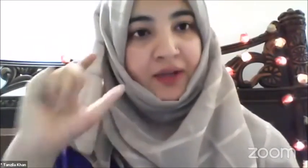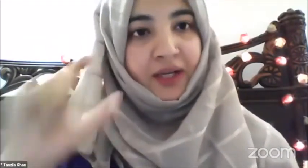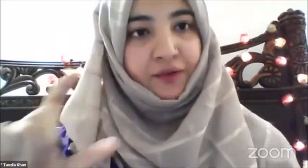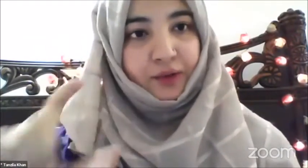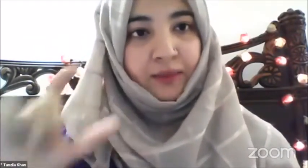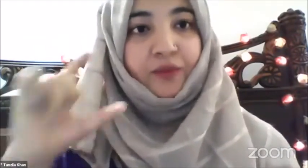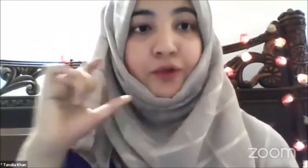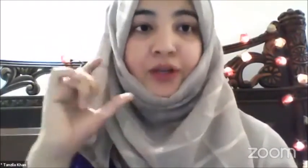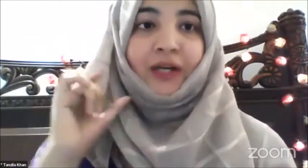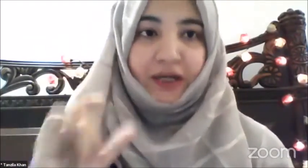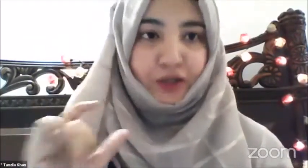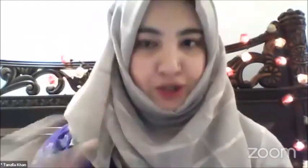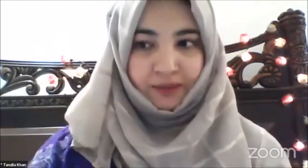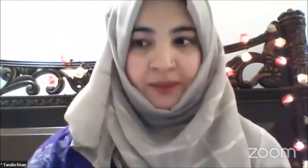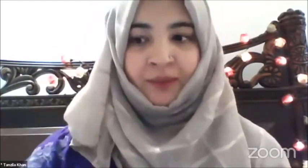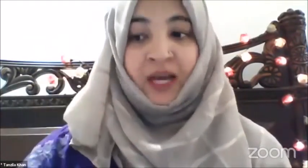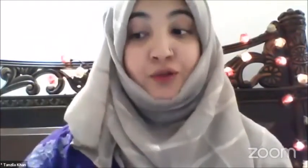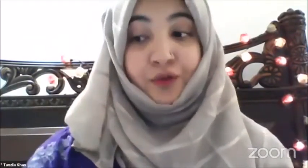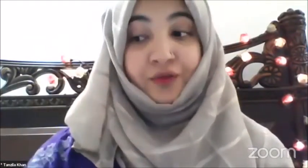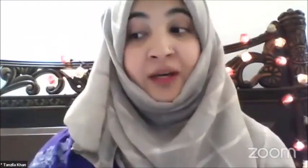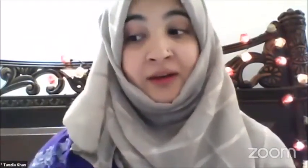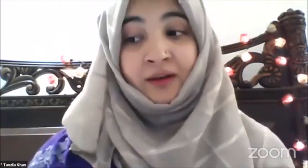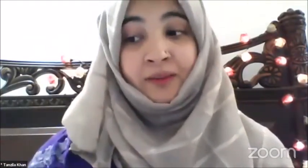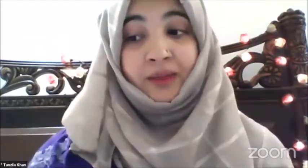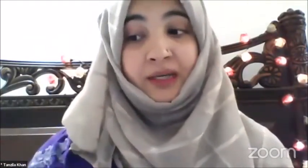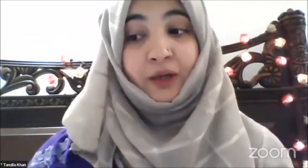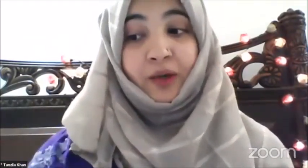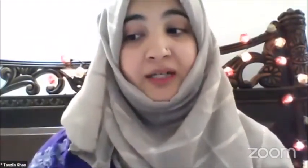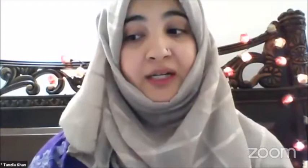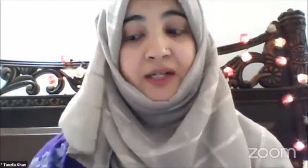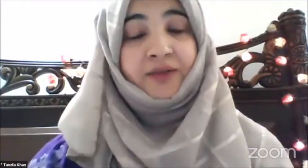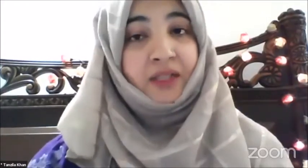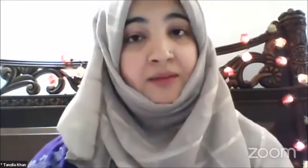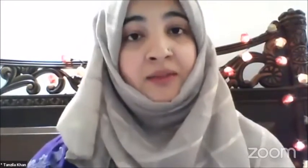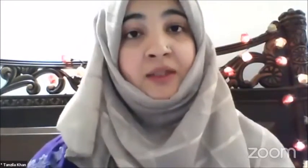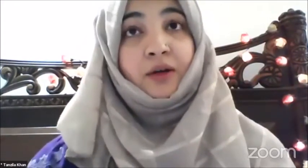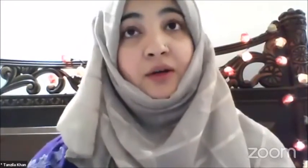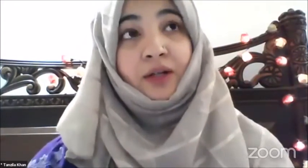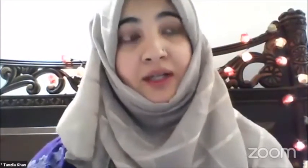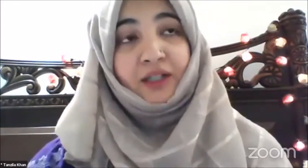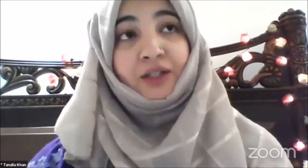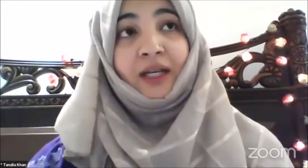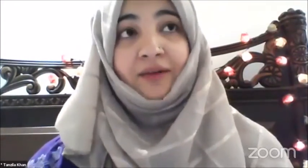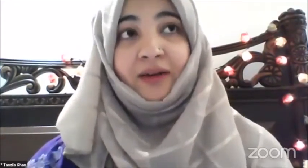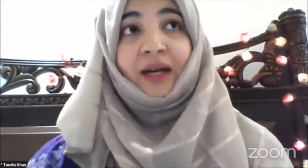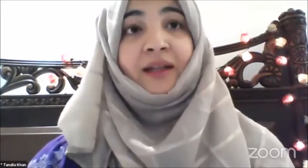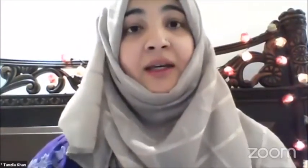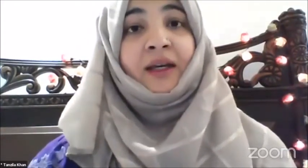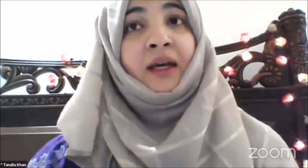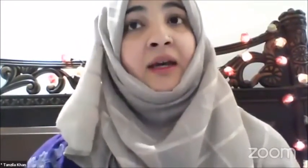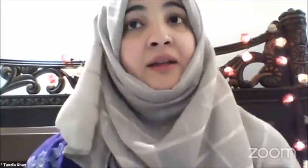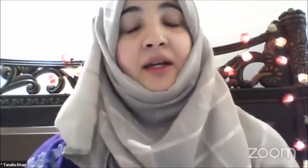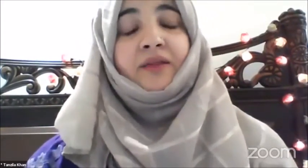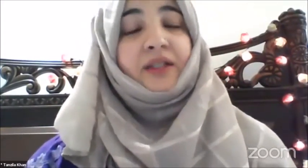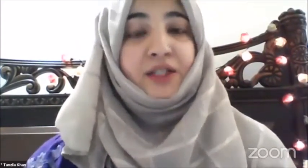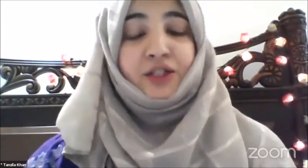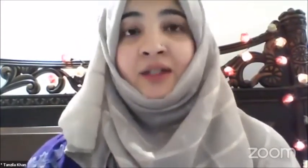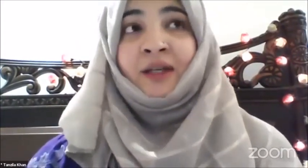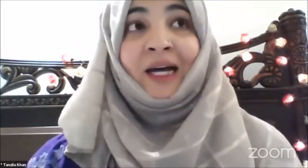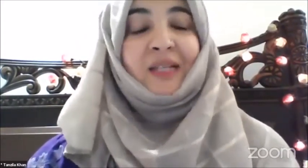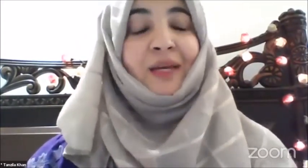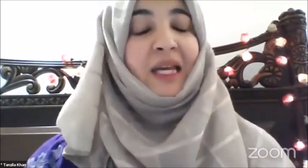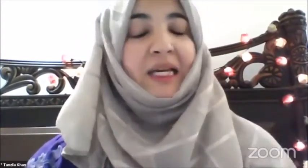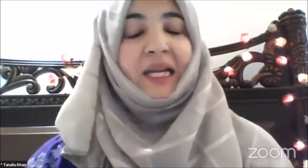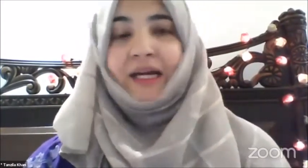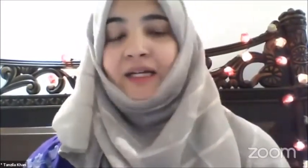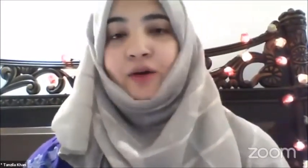that we give to them for their leadership. And so far, in qualitative terms, on a national level, I think the conversation